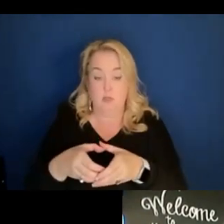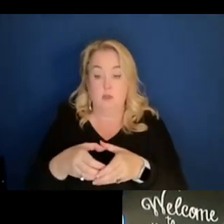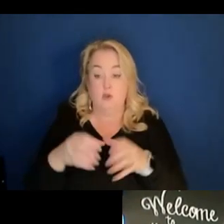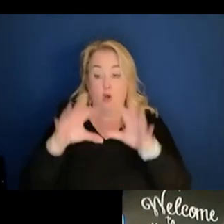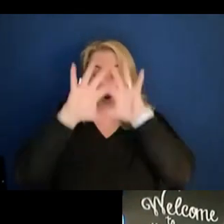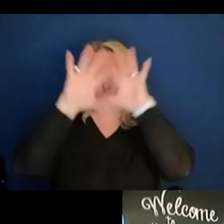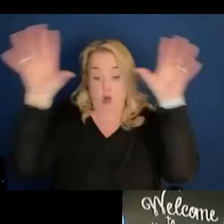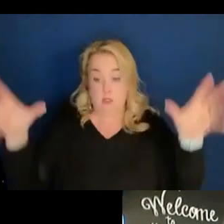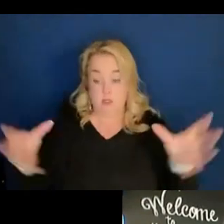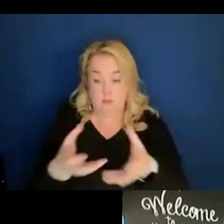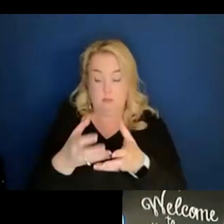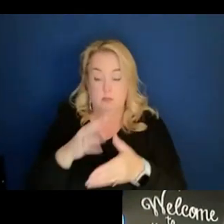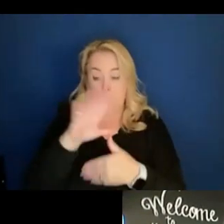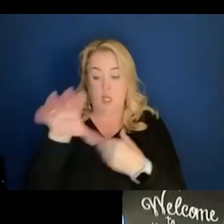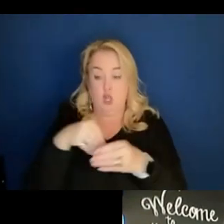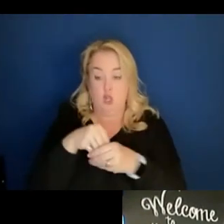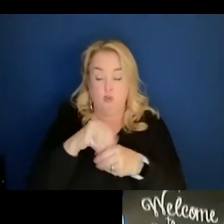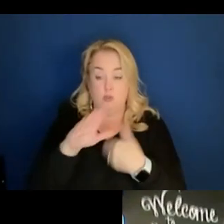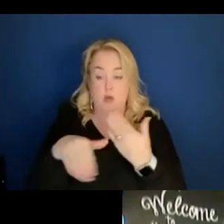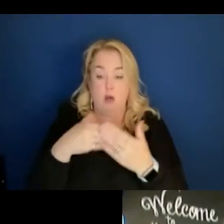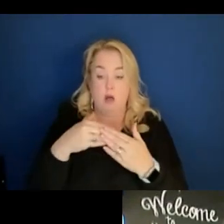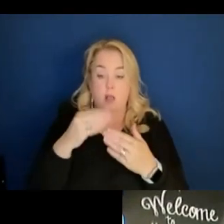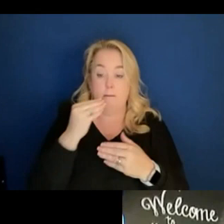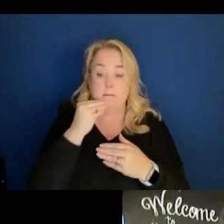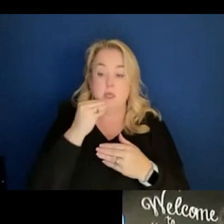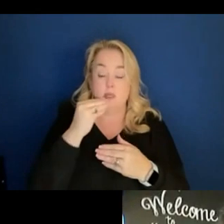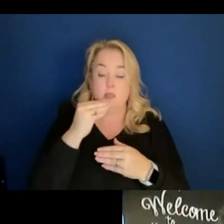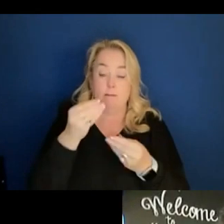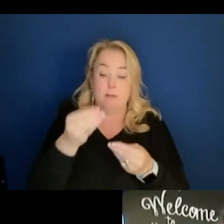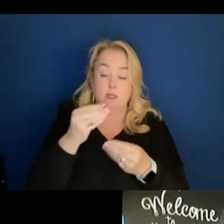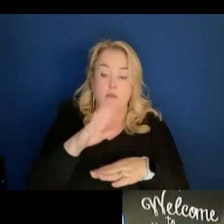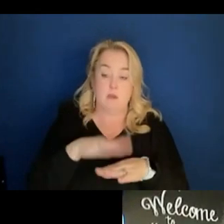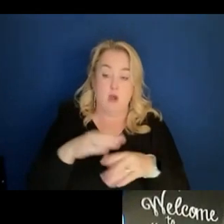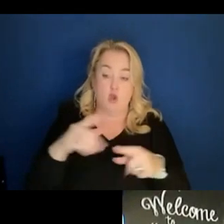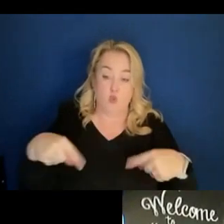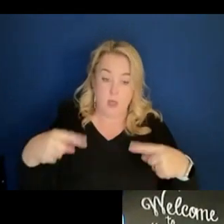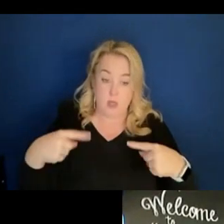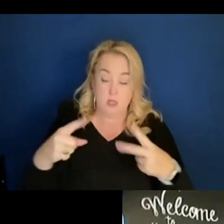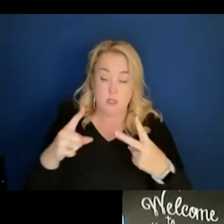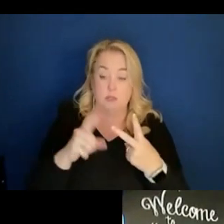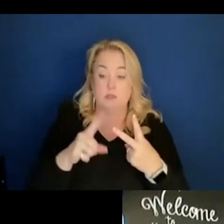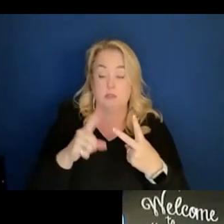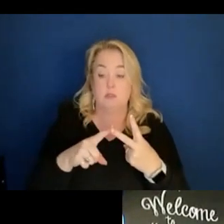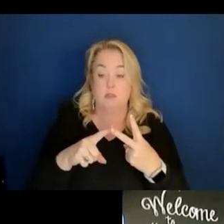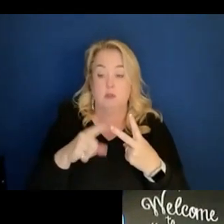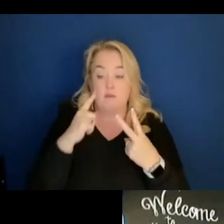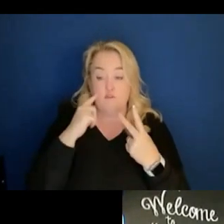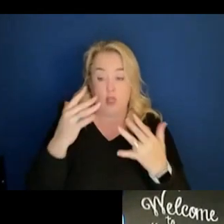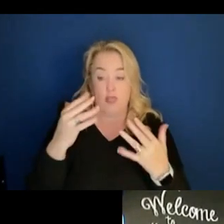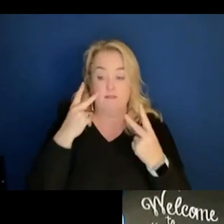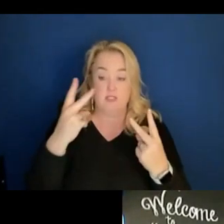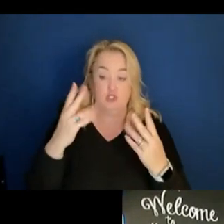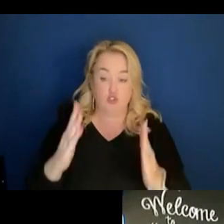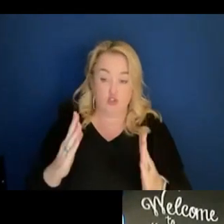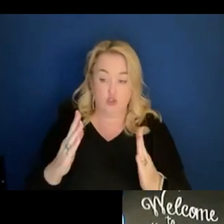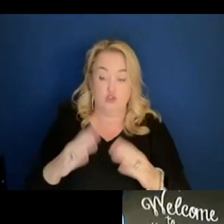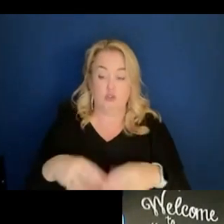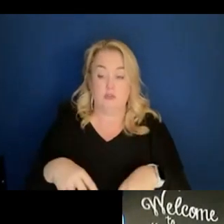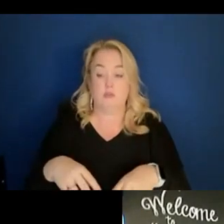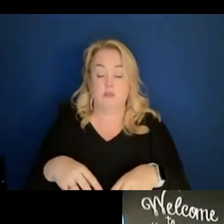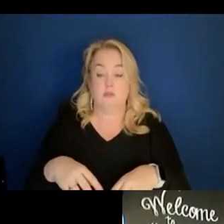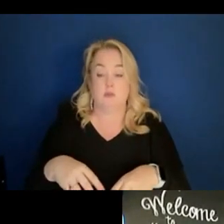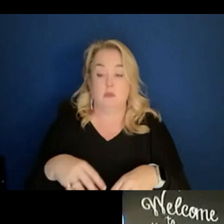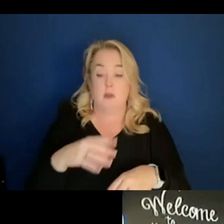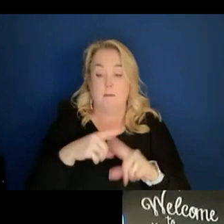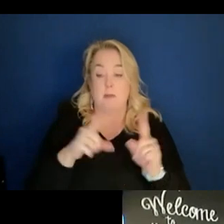whole includes our Meals on Wheels volunteers and our friendly visitors and friendly callers.